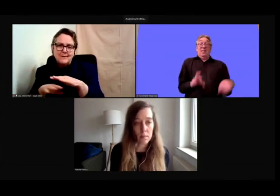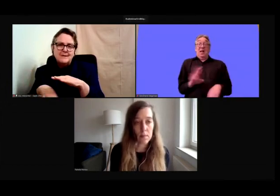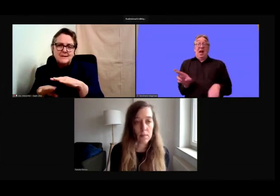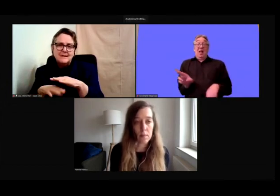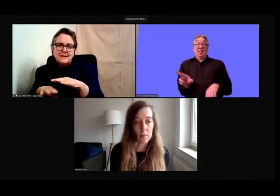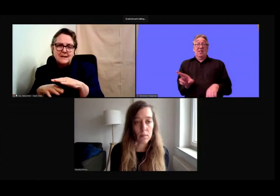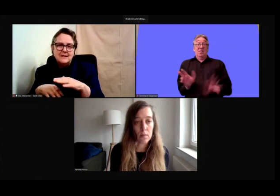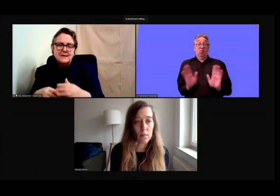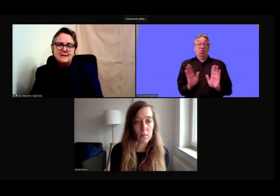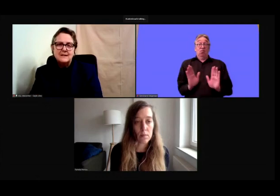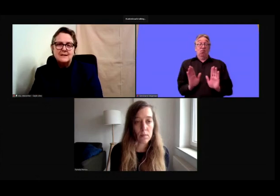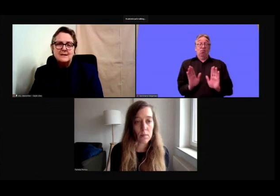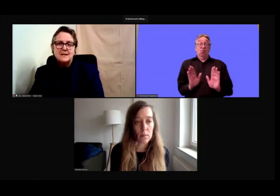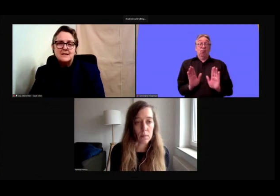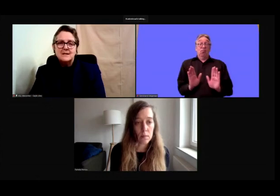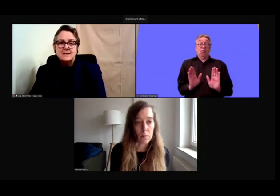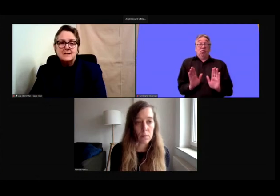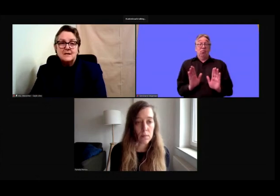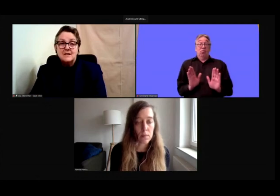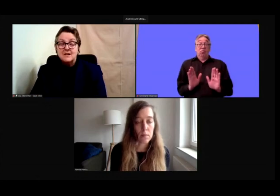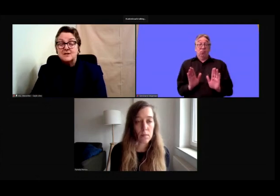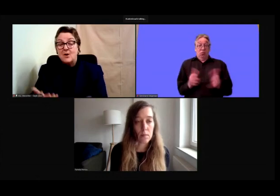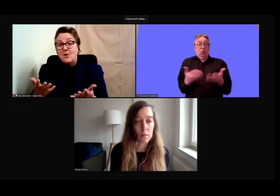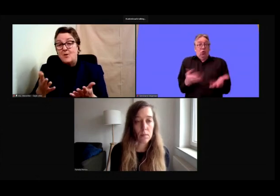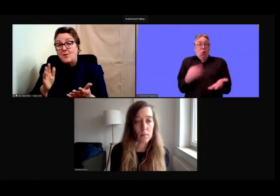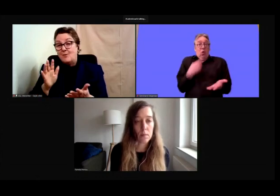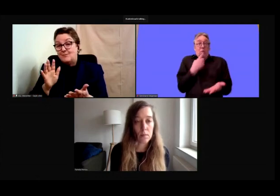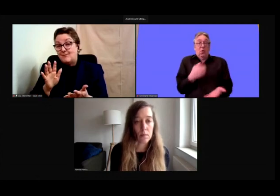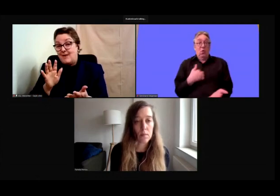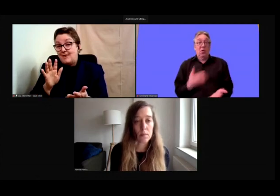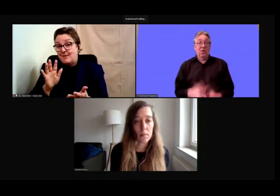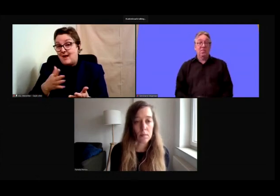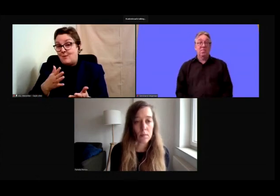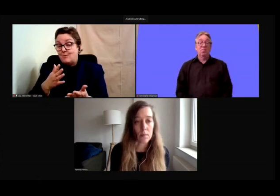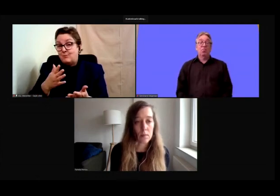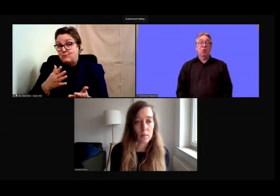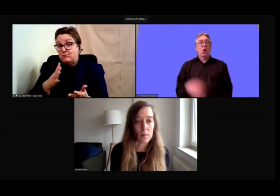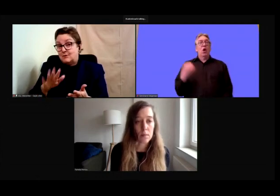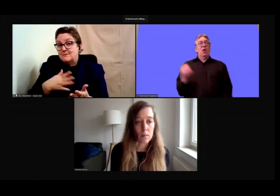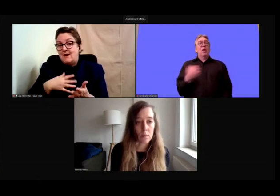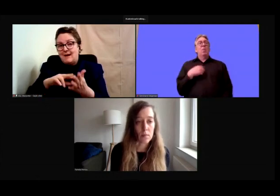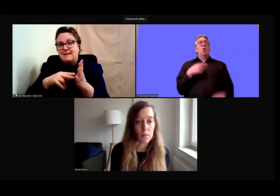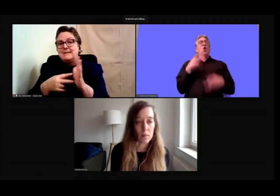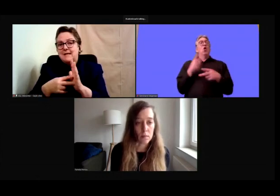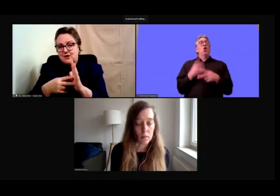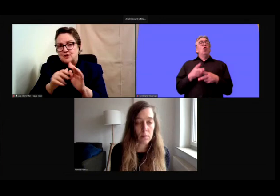Yes, so that's what I meant by this, and that's why I expected not so much